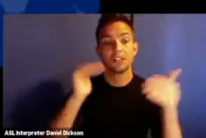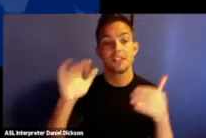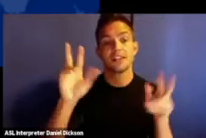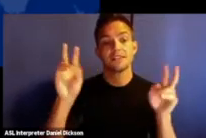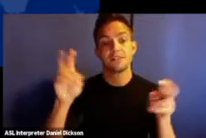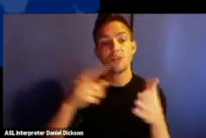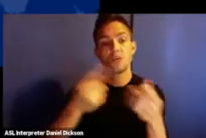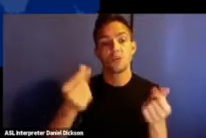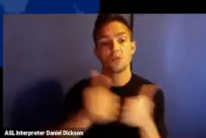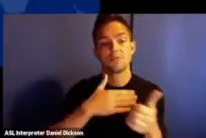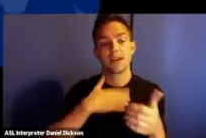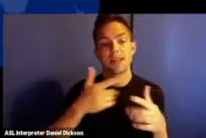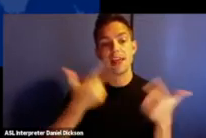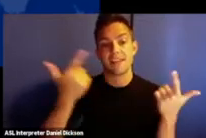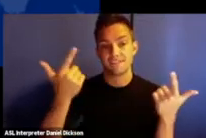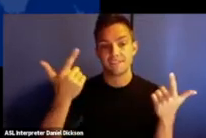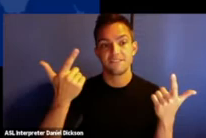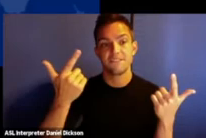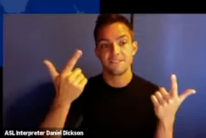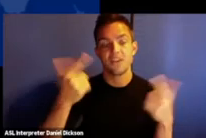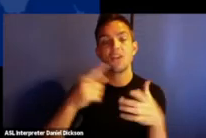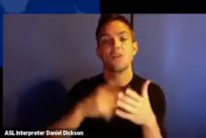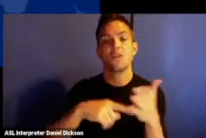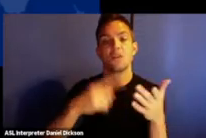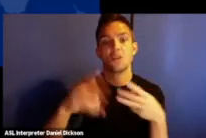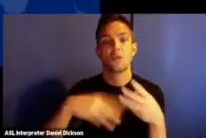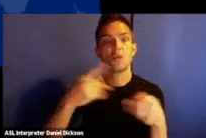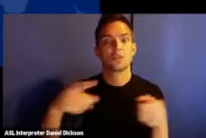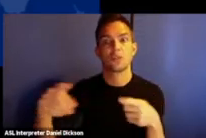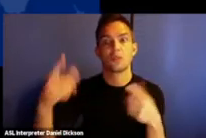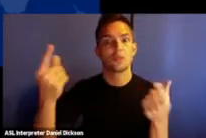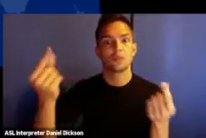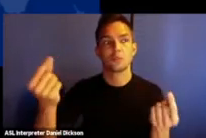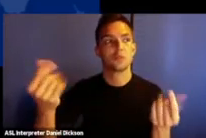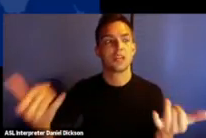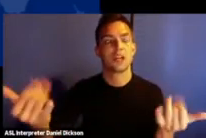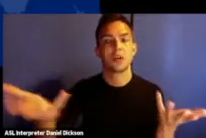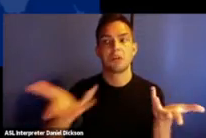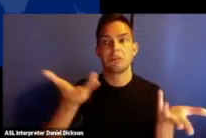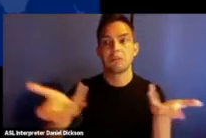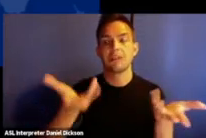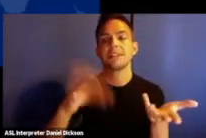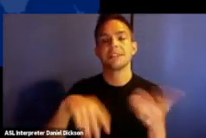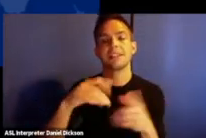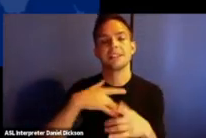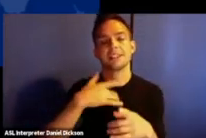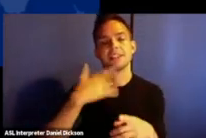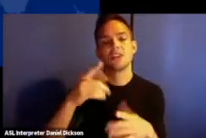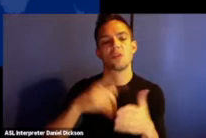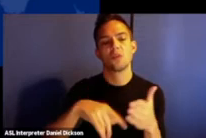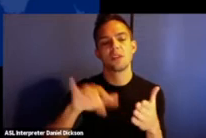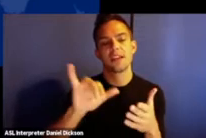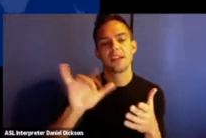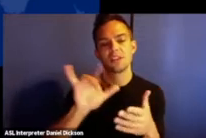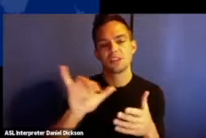going to do with my life? What the world's going on? What am I supposed to do now? So in that sense, it's more of like, what does my future look like? That's why it goes